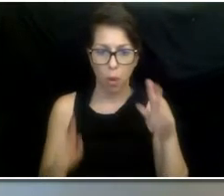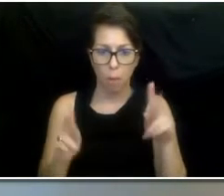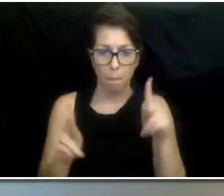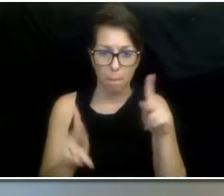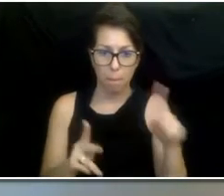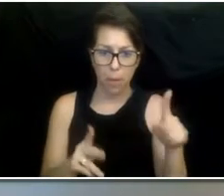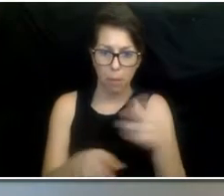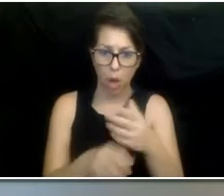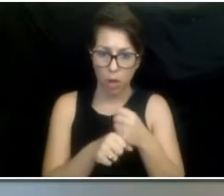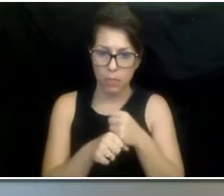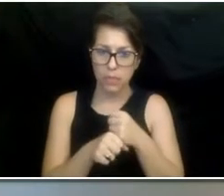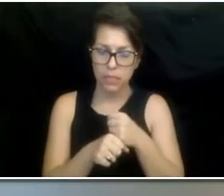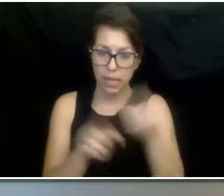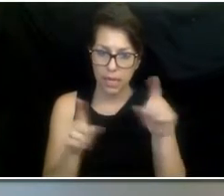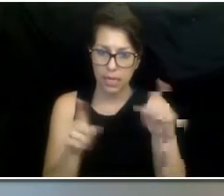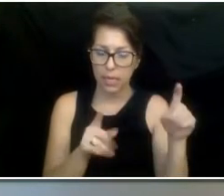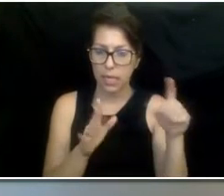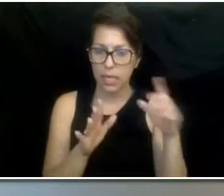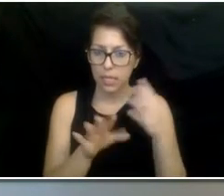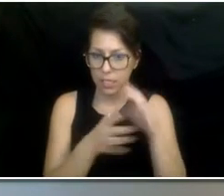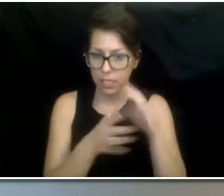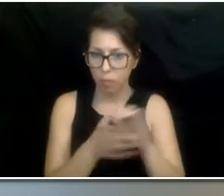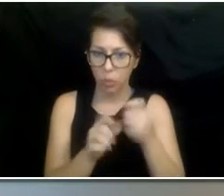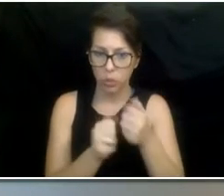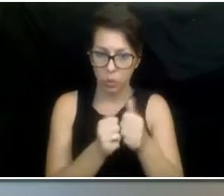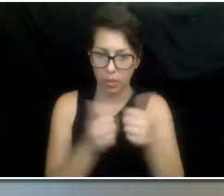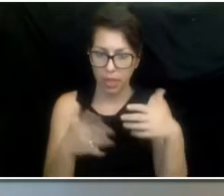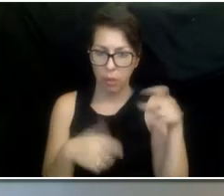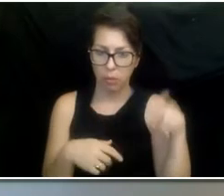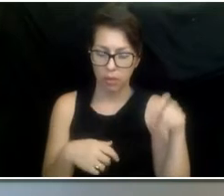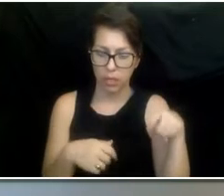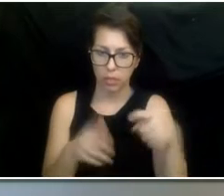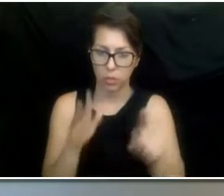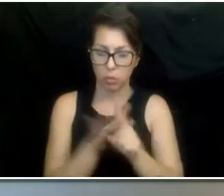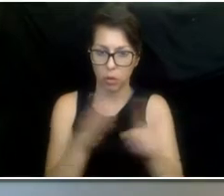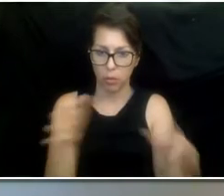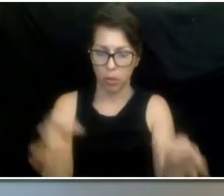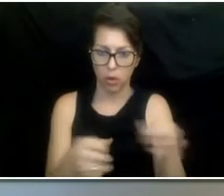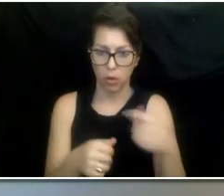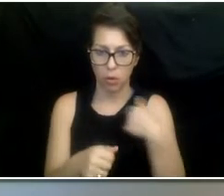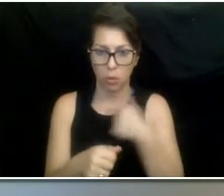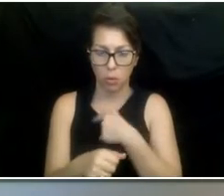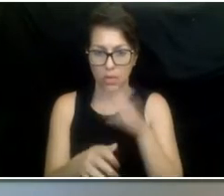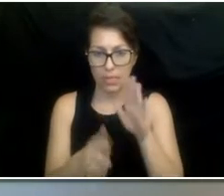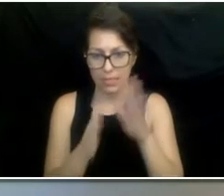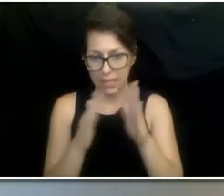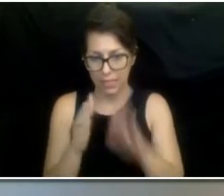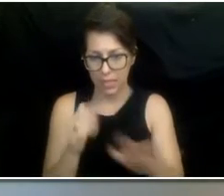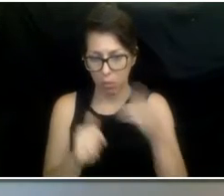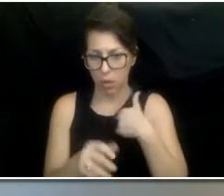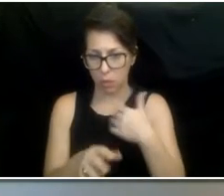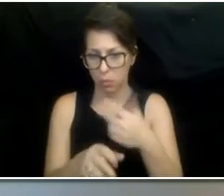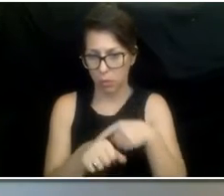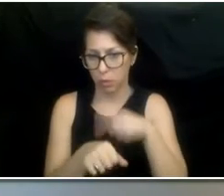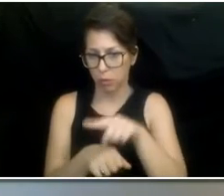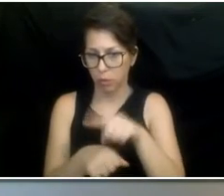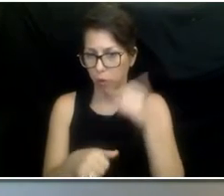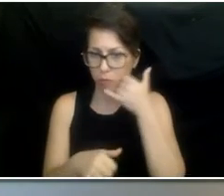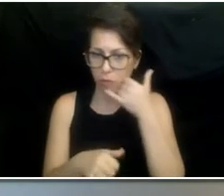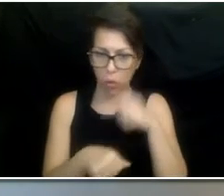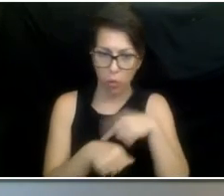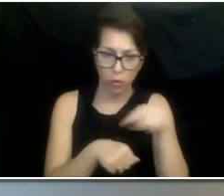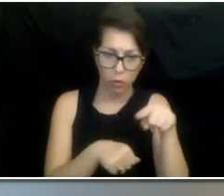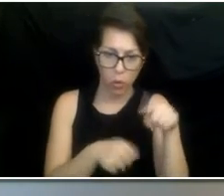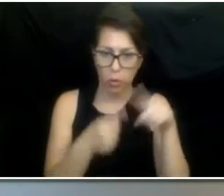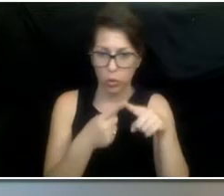what we do and I just want to Echo what Miss Gman said earlier we are coming here to to speak to you all of us AC across